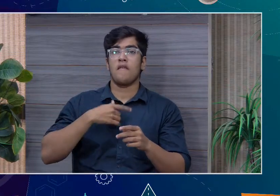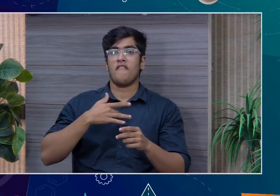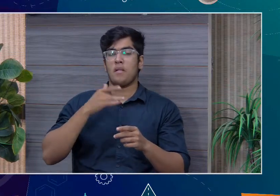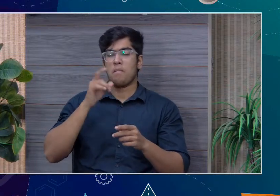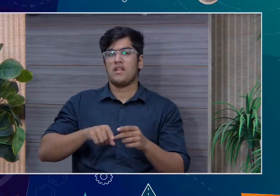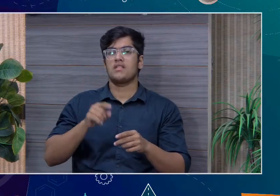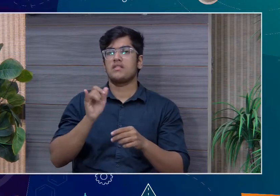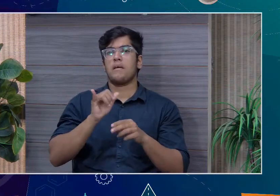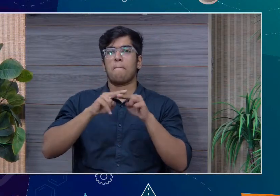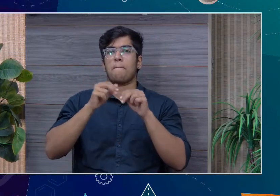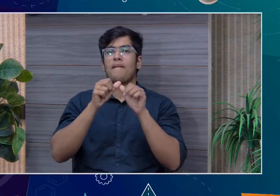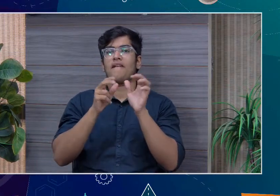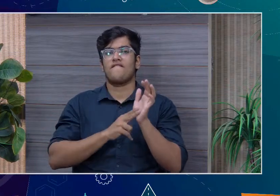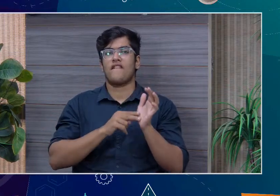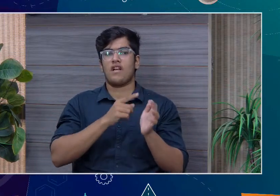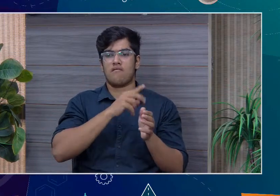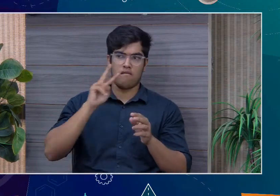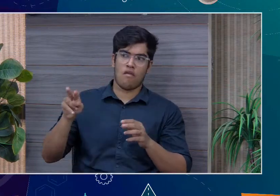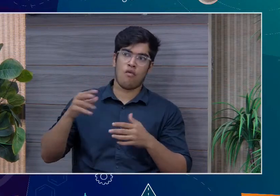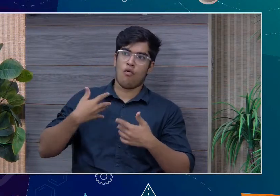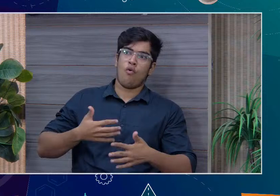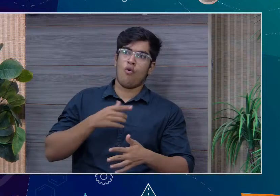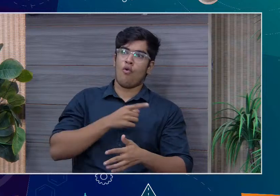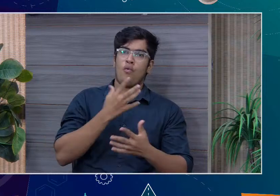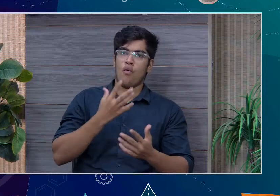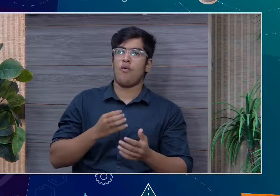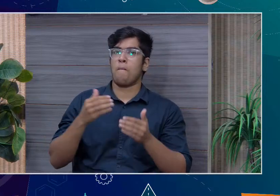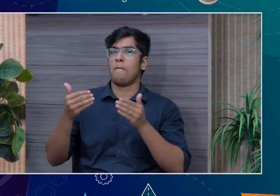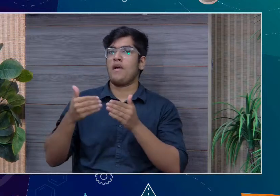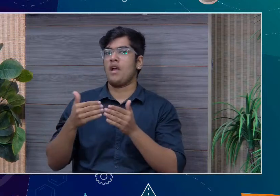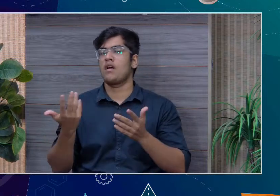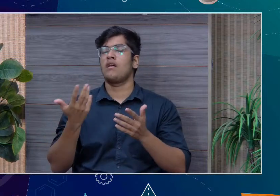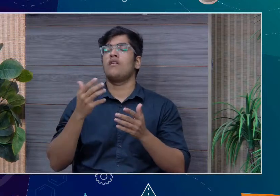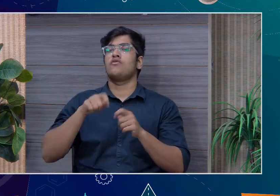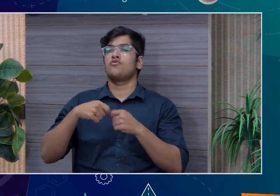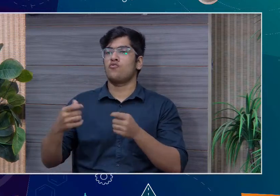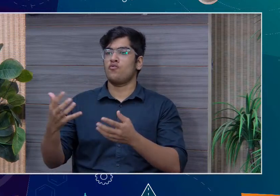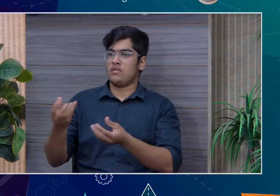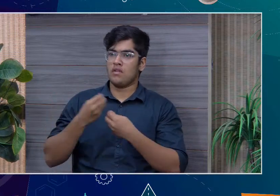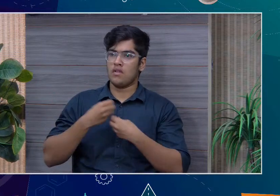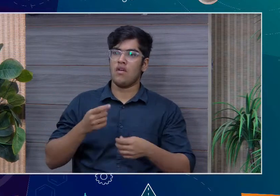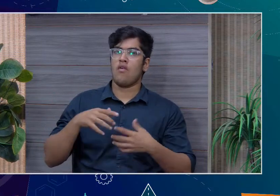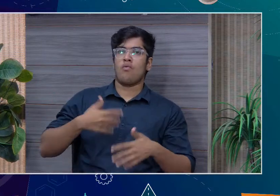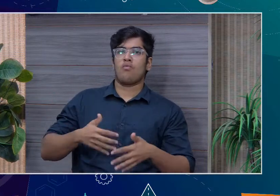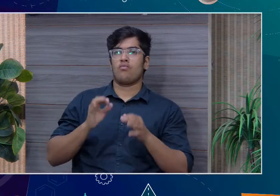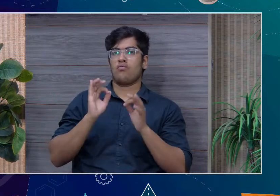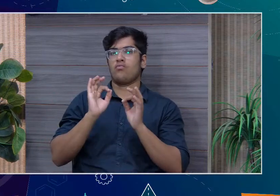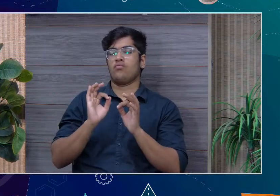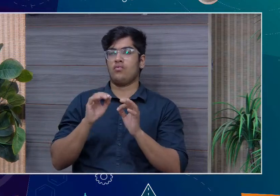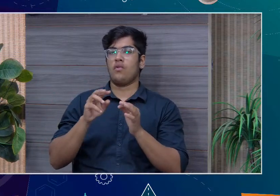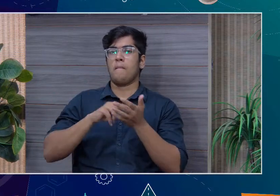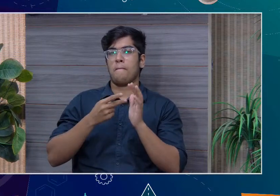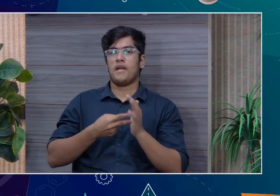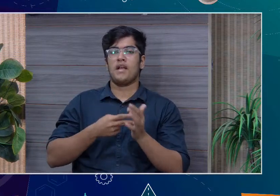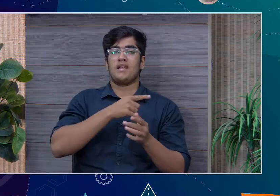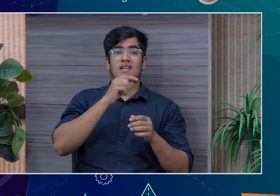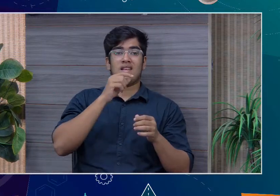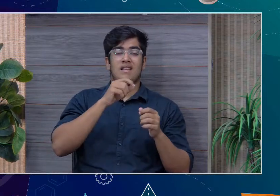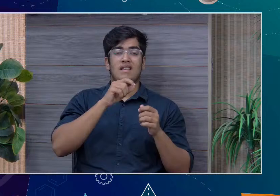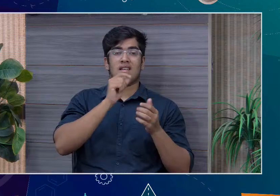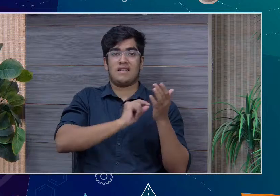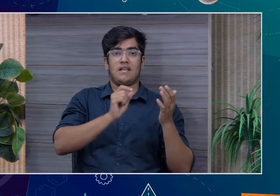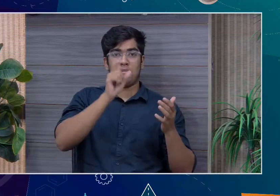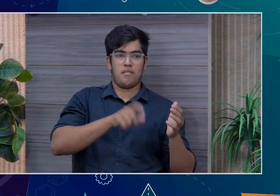fan of the shoemaker, the author, because he would make perfect shoes without a fault. So he admired the shoemaker's